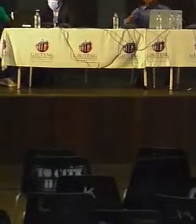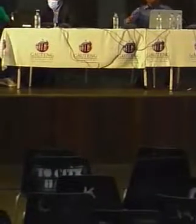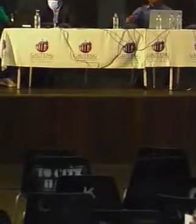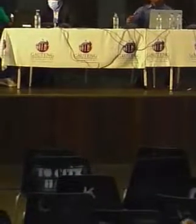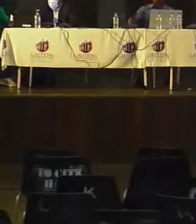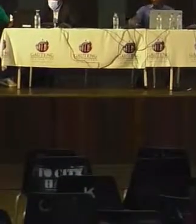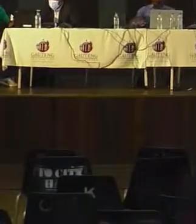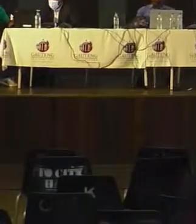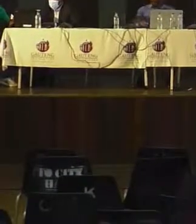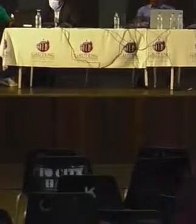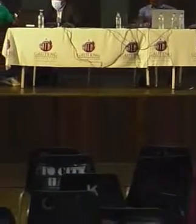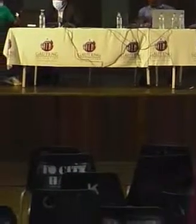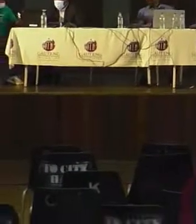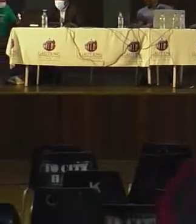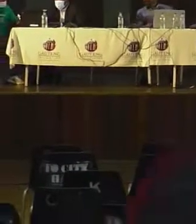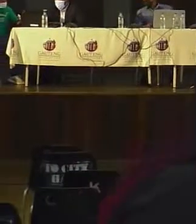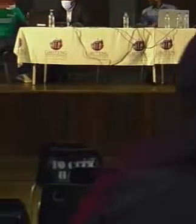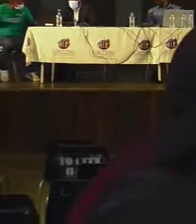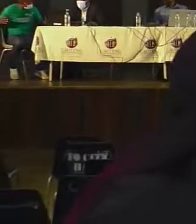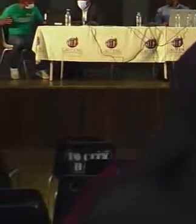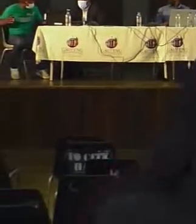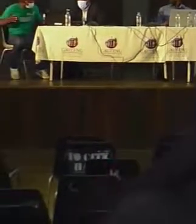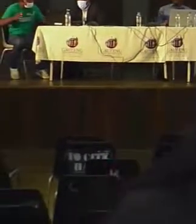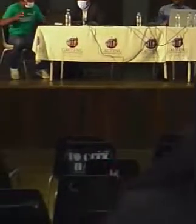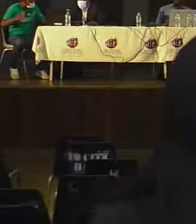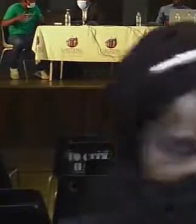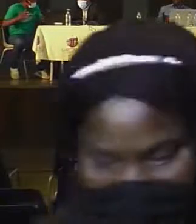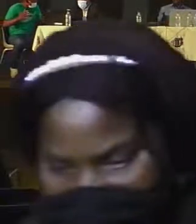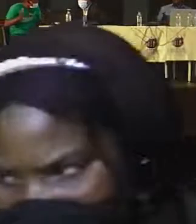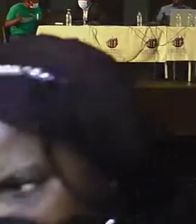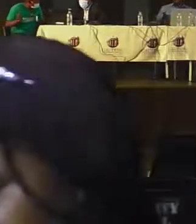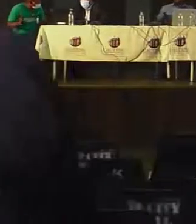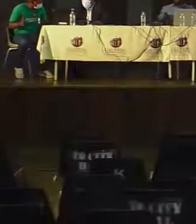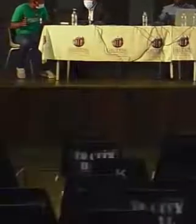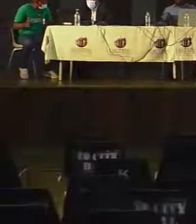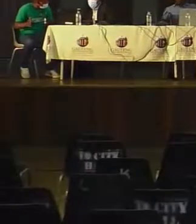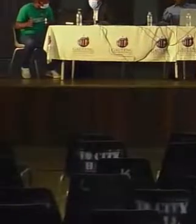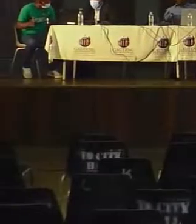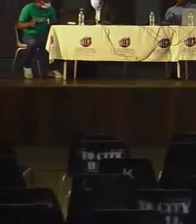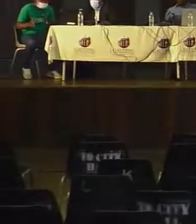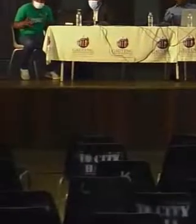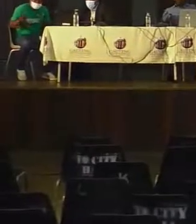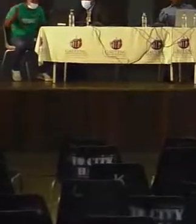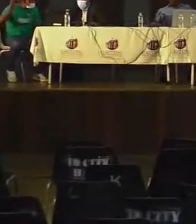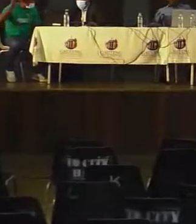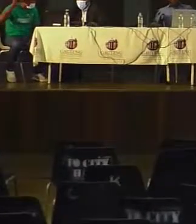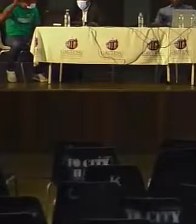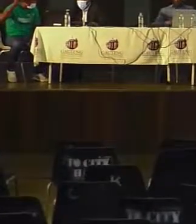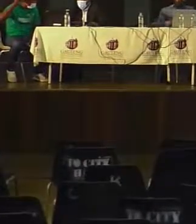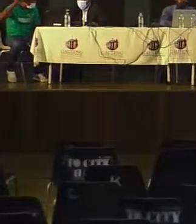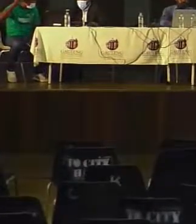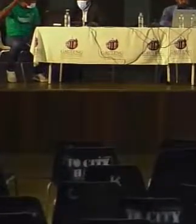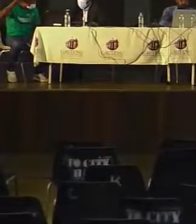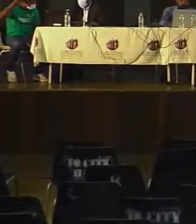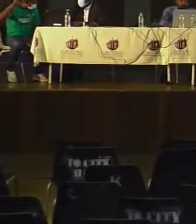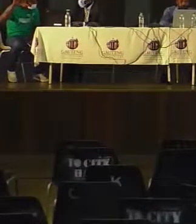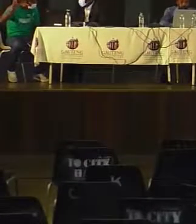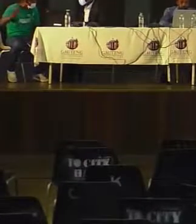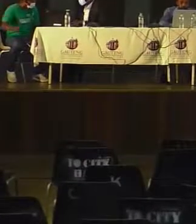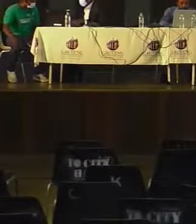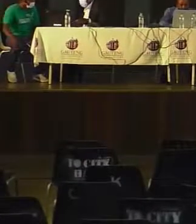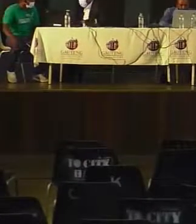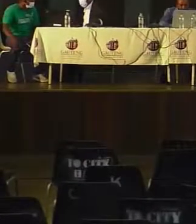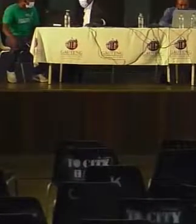If I can ask those at the back there, if you could please remain quiet now. We are going back into our portfolio committee